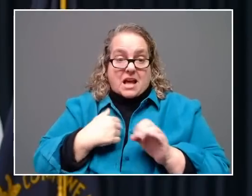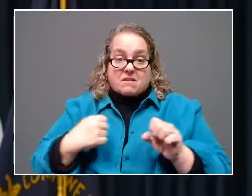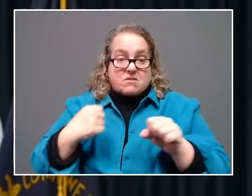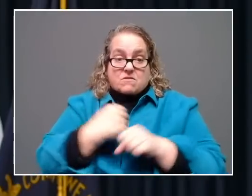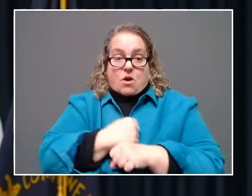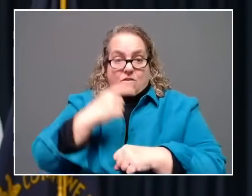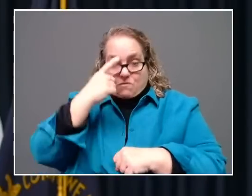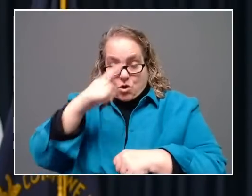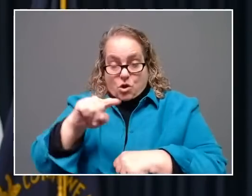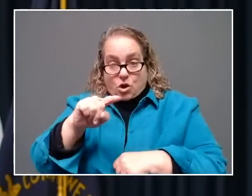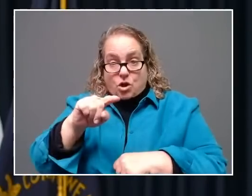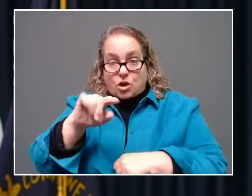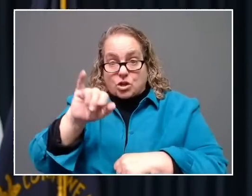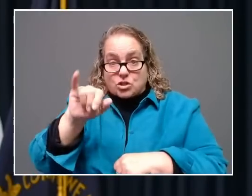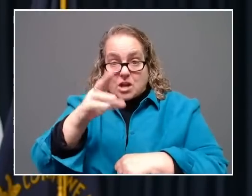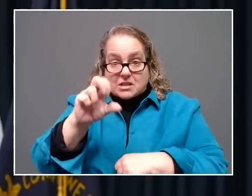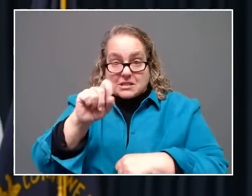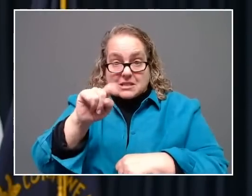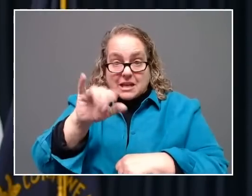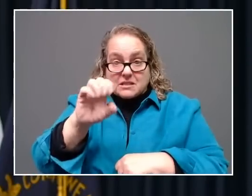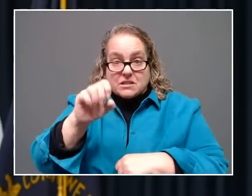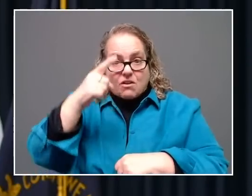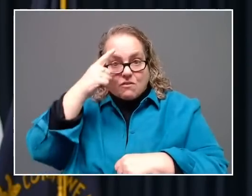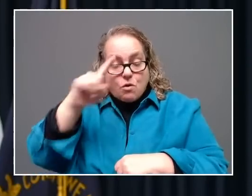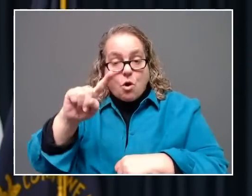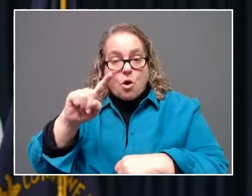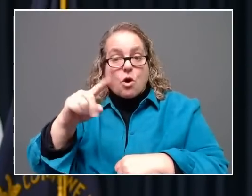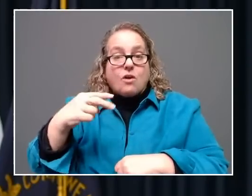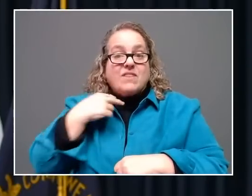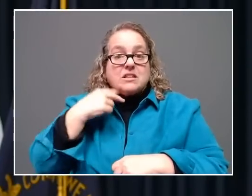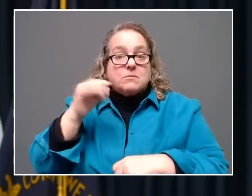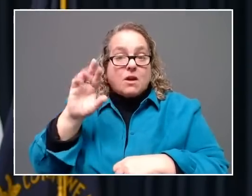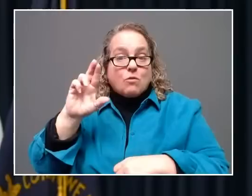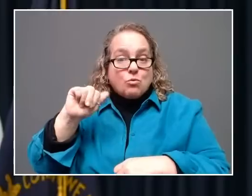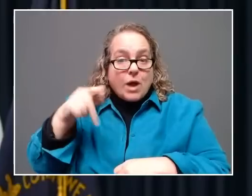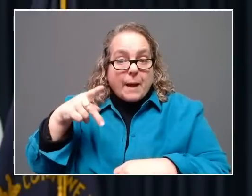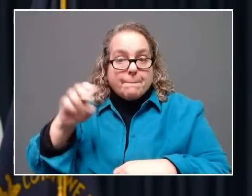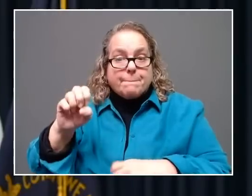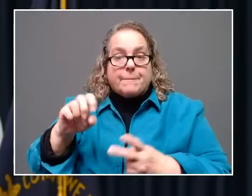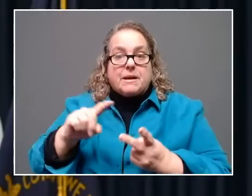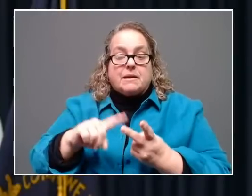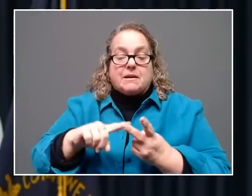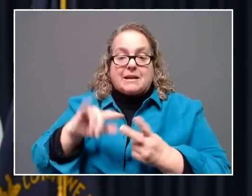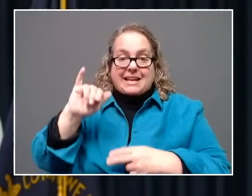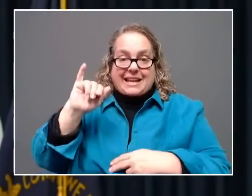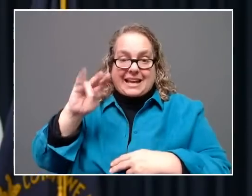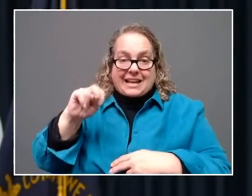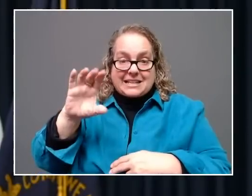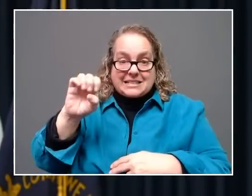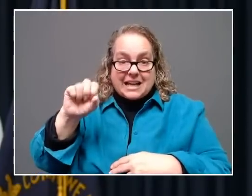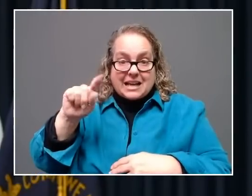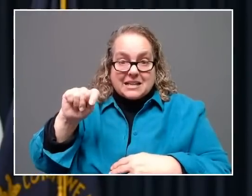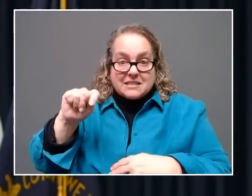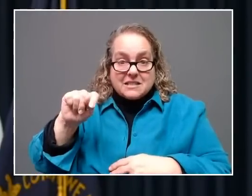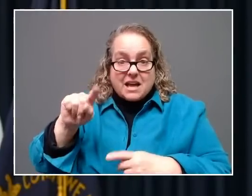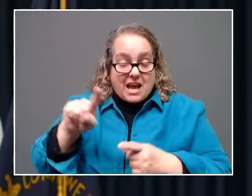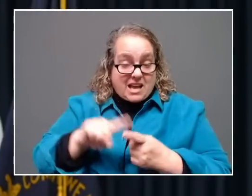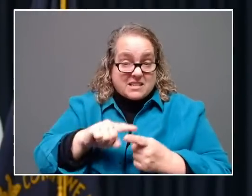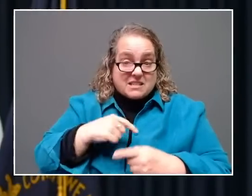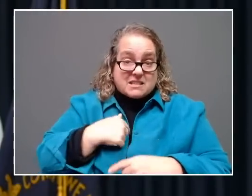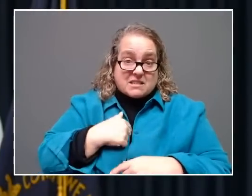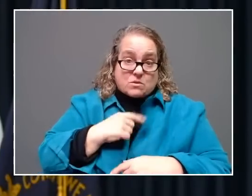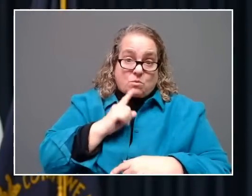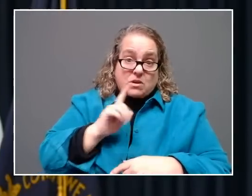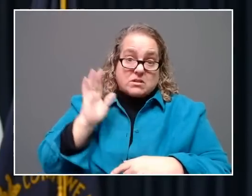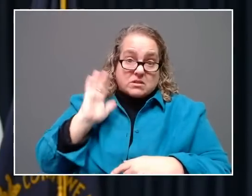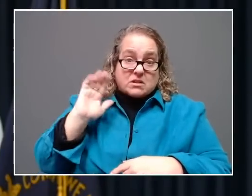for victims, especially of rape and incest as Attorney General. Those are people who have been